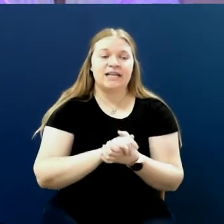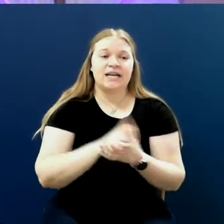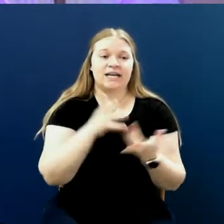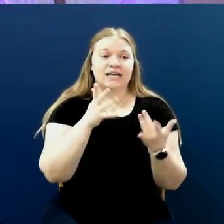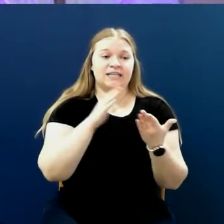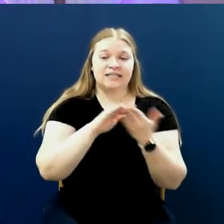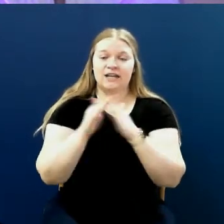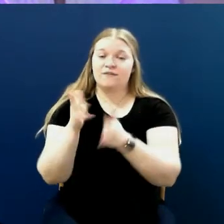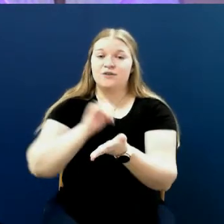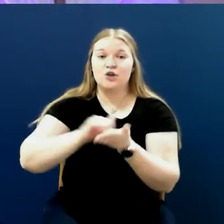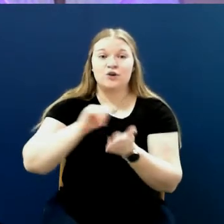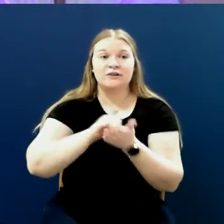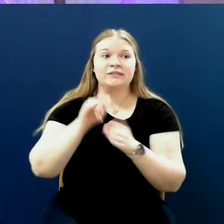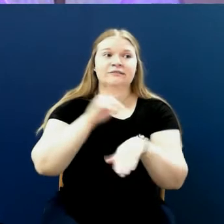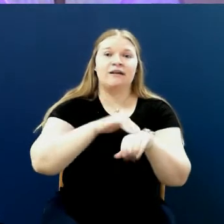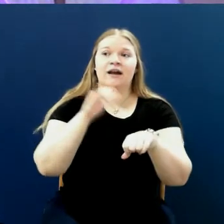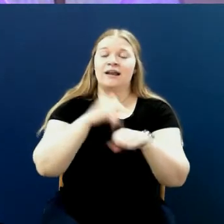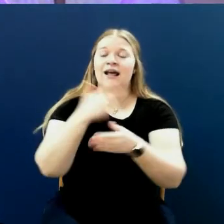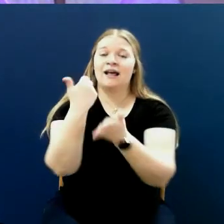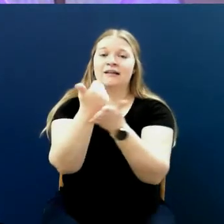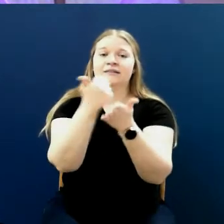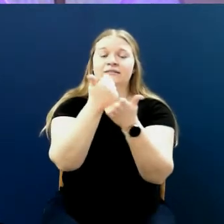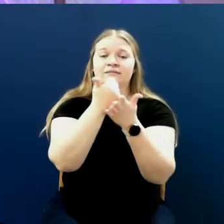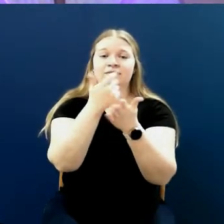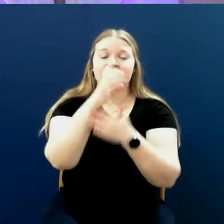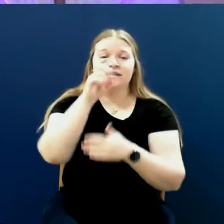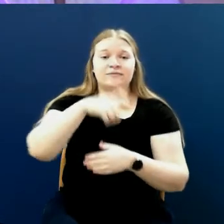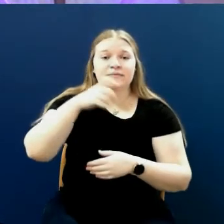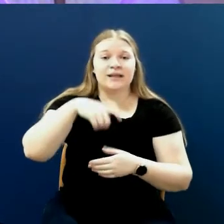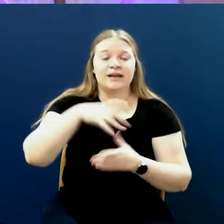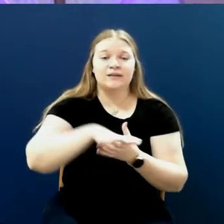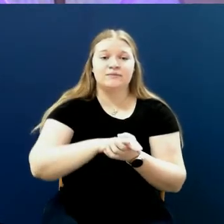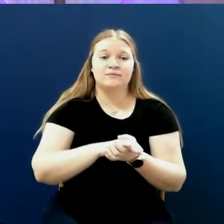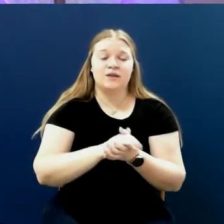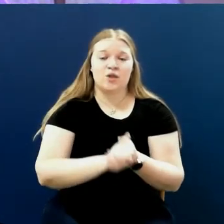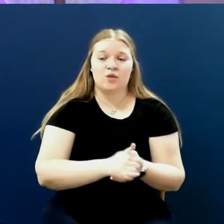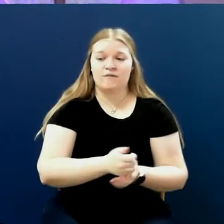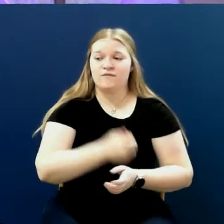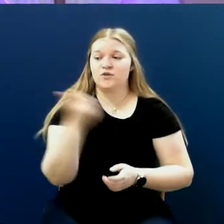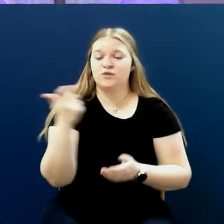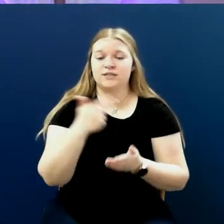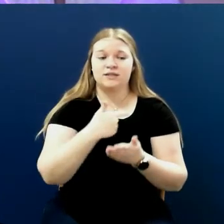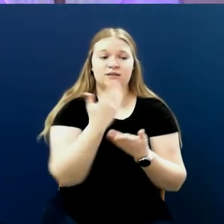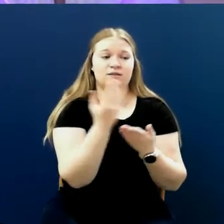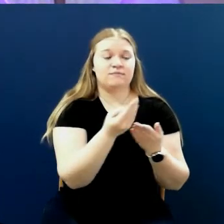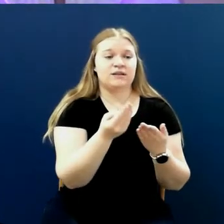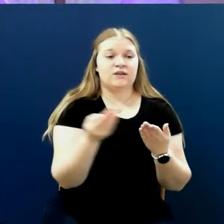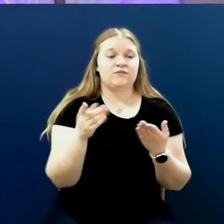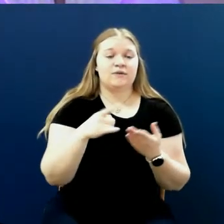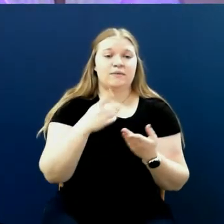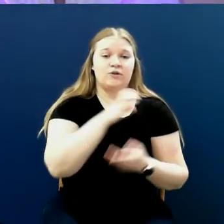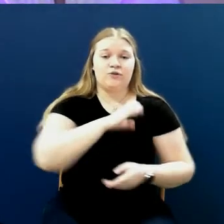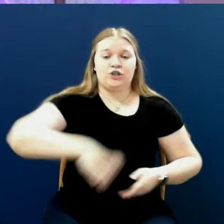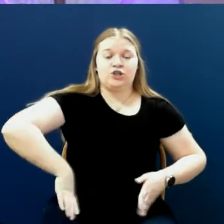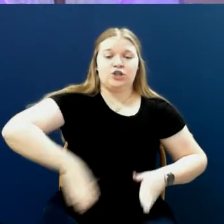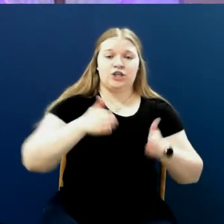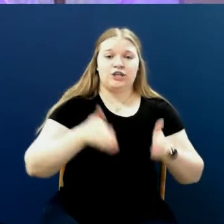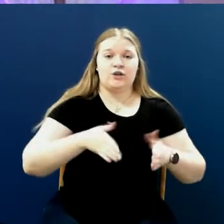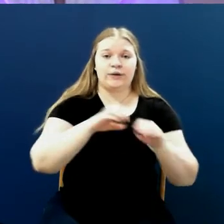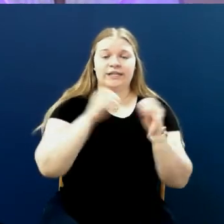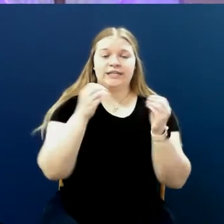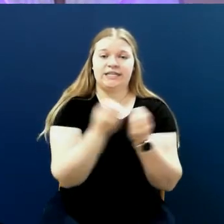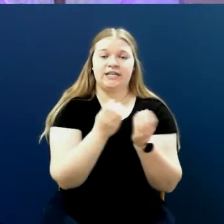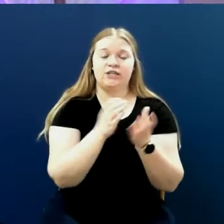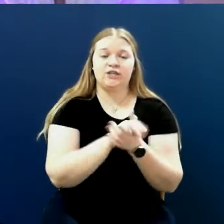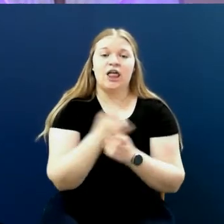is crying out, begging for supplies, and yet they're refusing supplies from a Christian organization. But